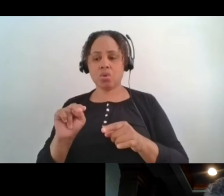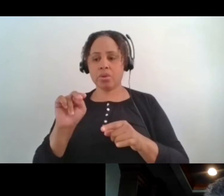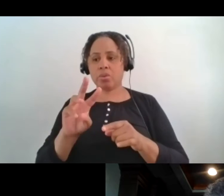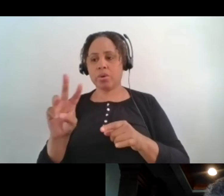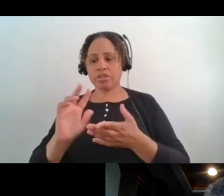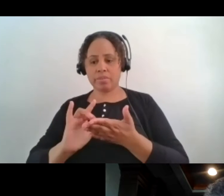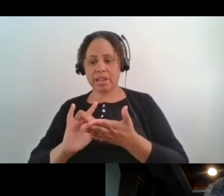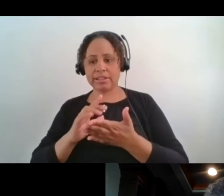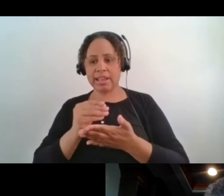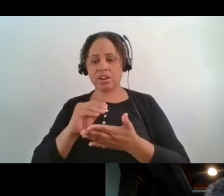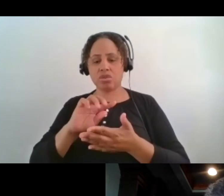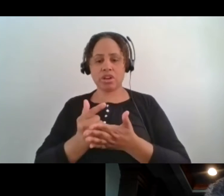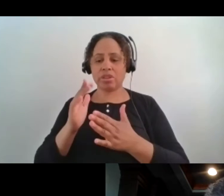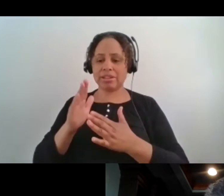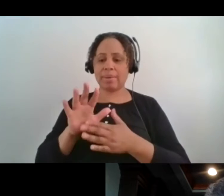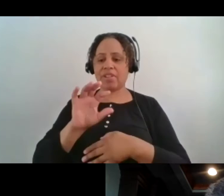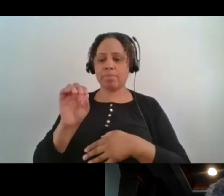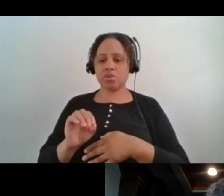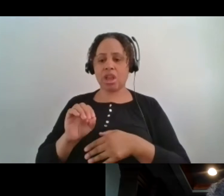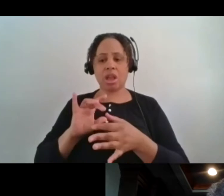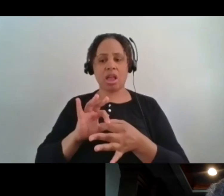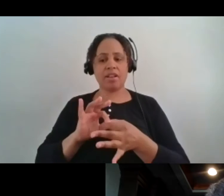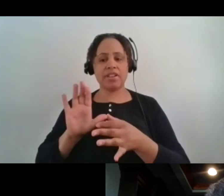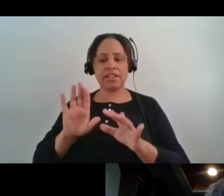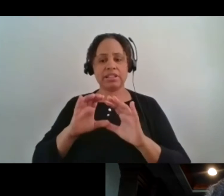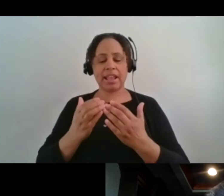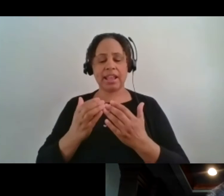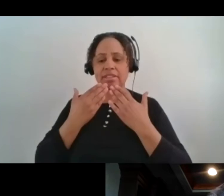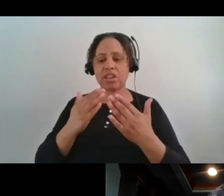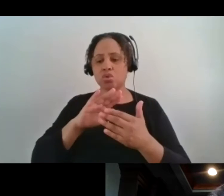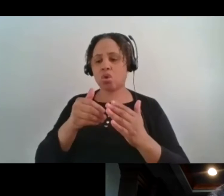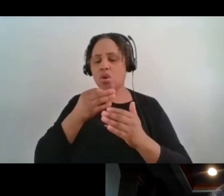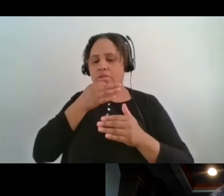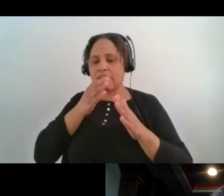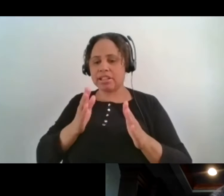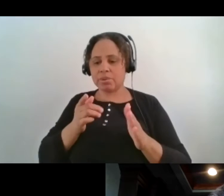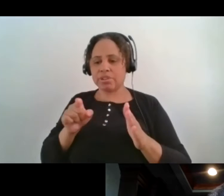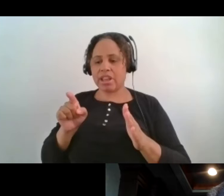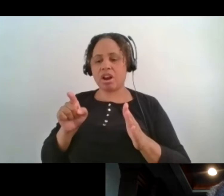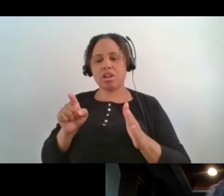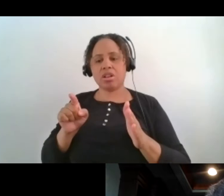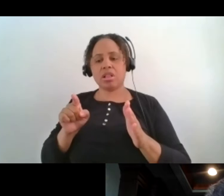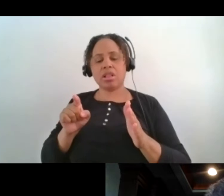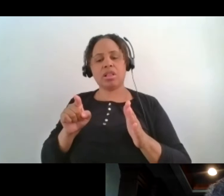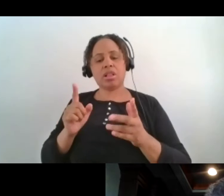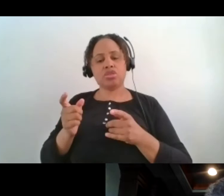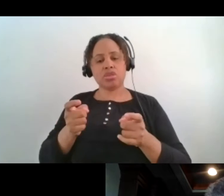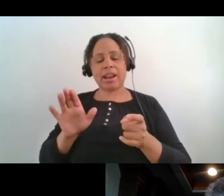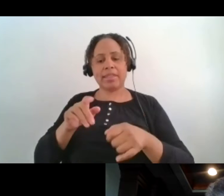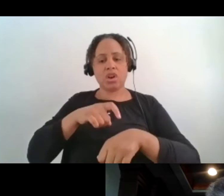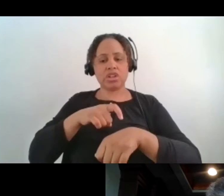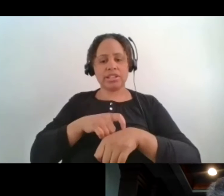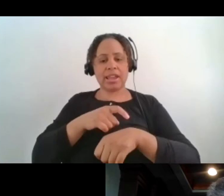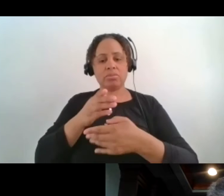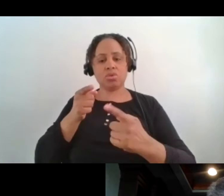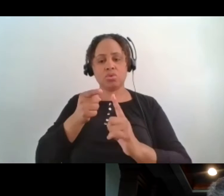the experts that are really providing their time to share this knowledge and their expertise. And he went on